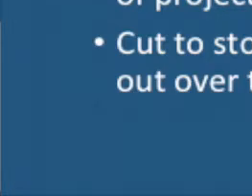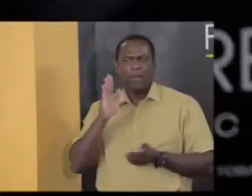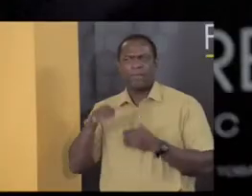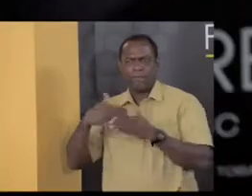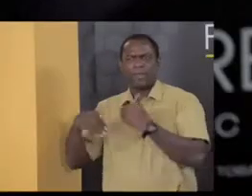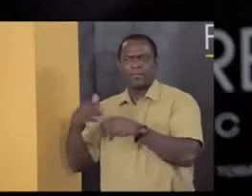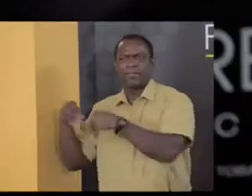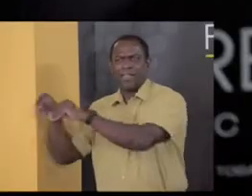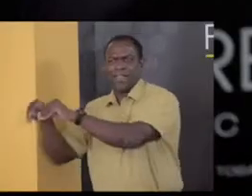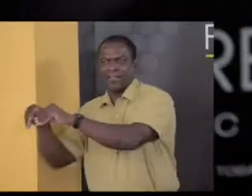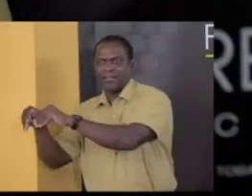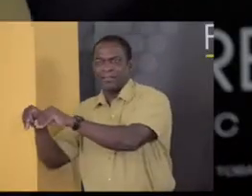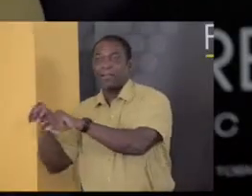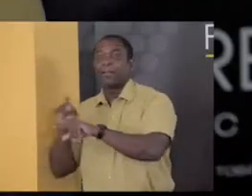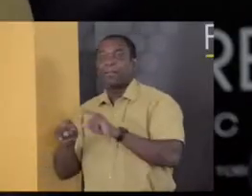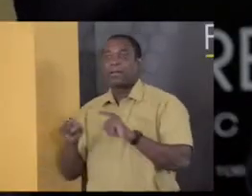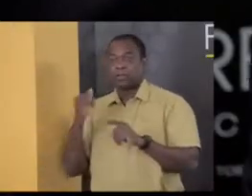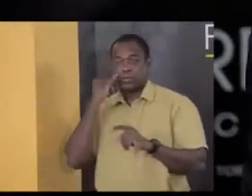order.